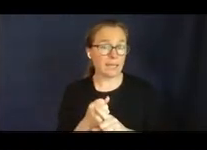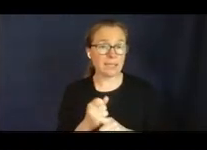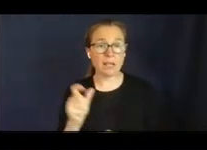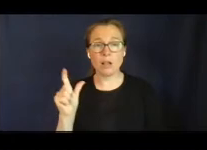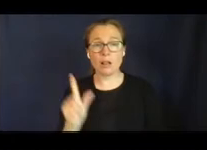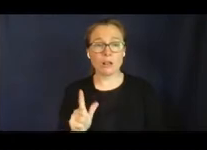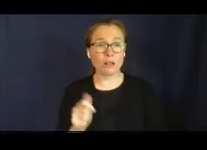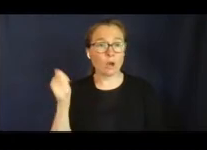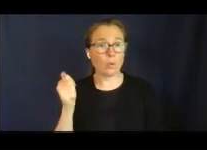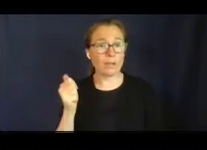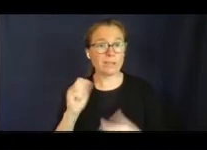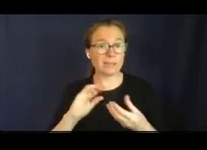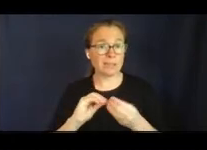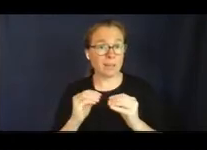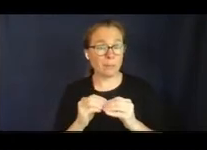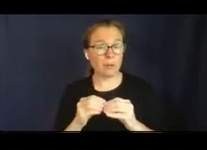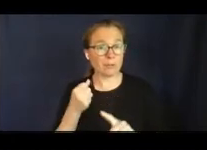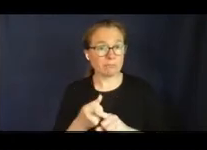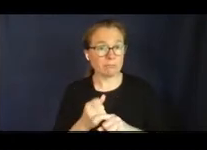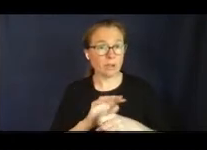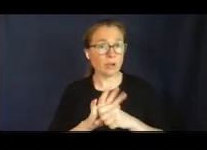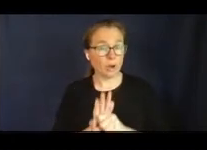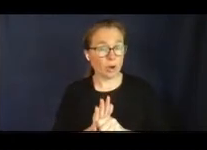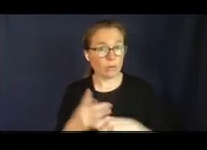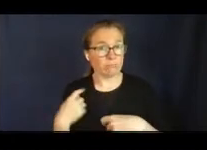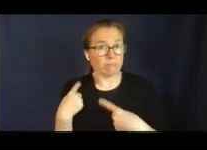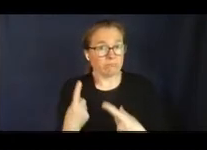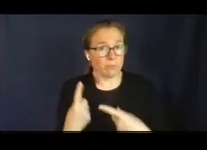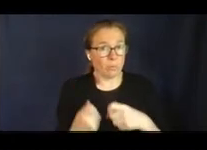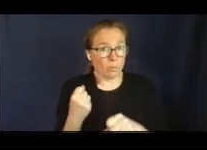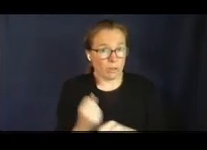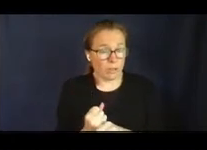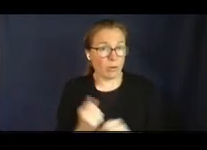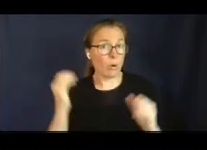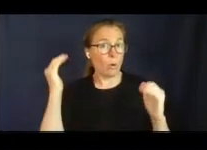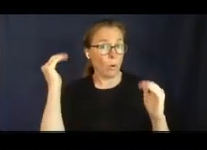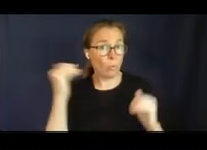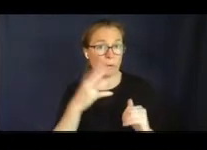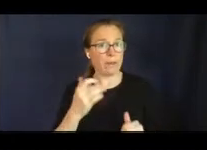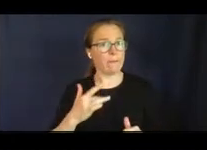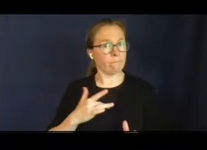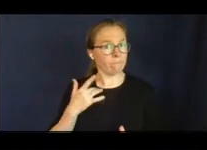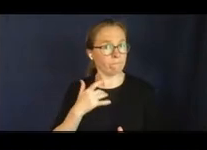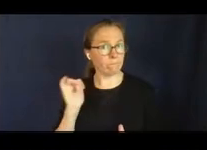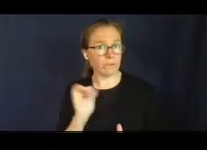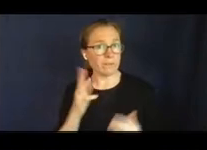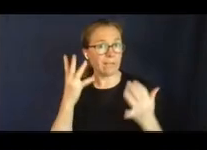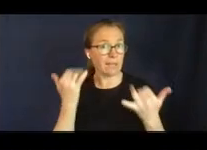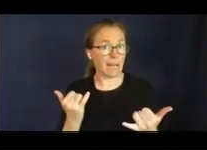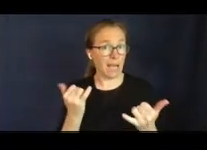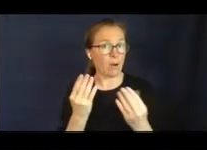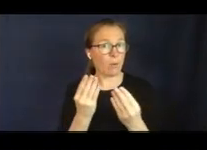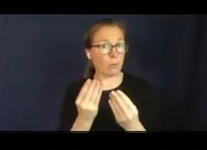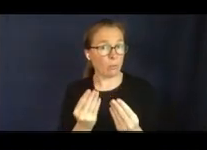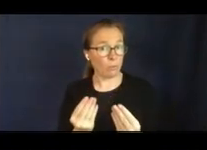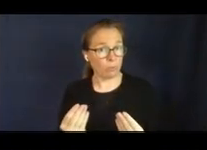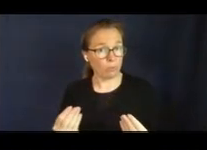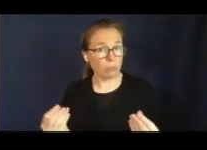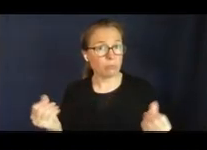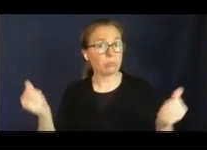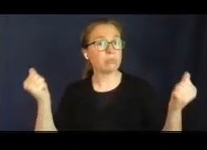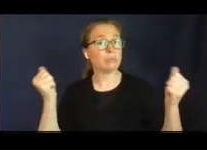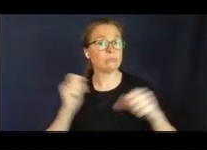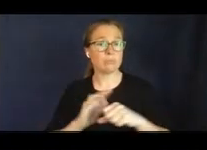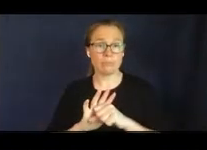case count in a year. And I hope, and it feels like we're turning the corner on the pandemic. I